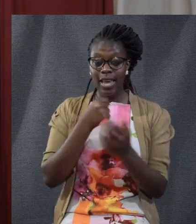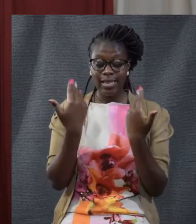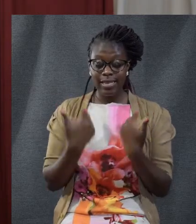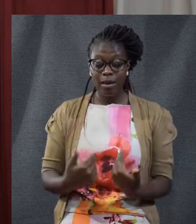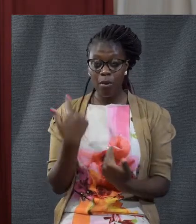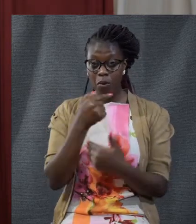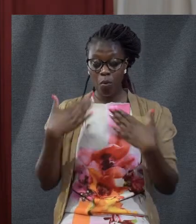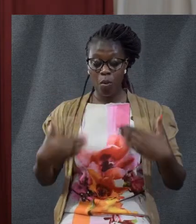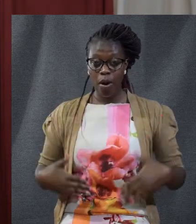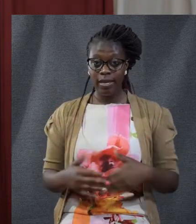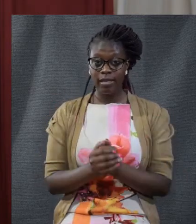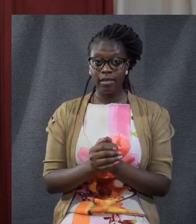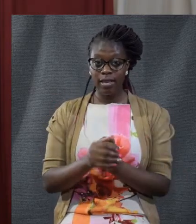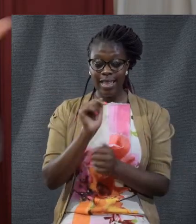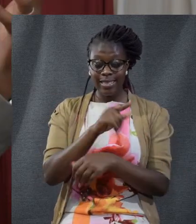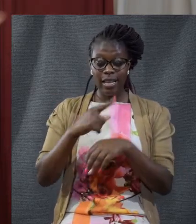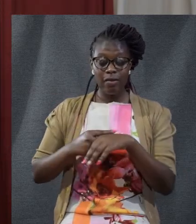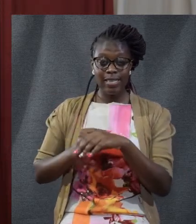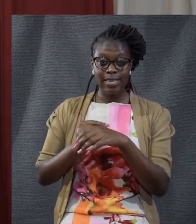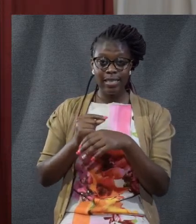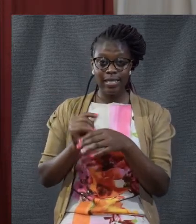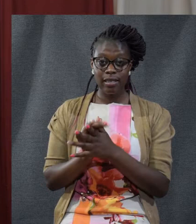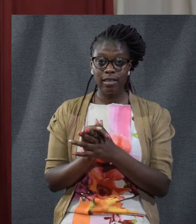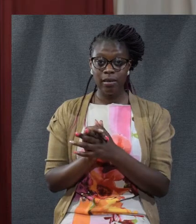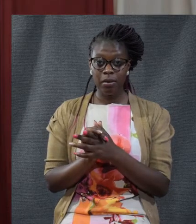like someone whose body, his skin,